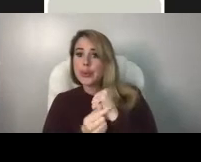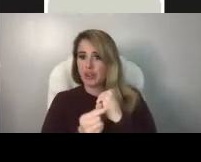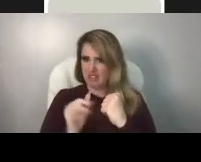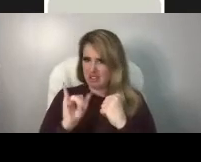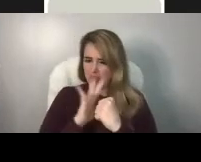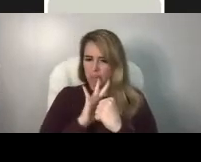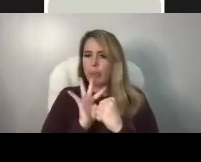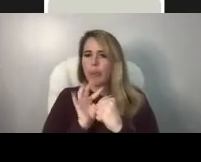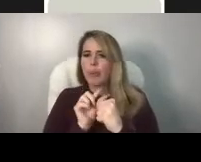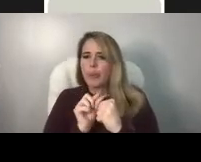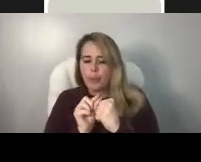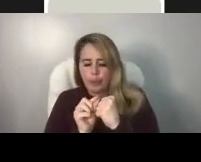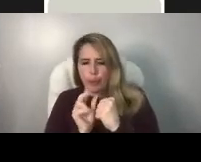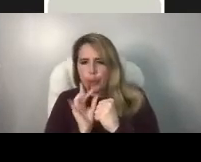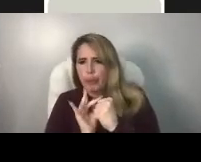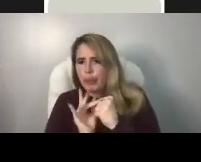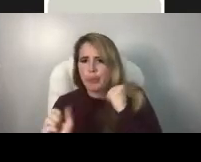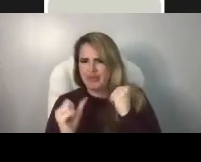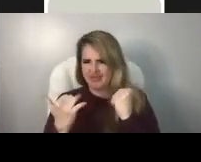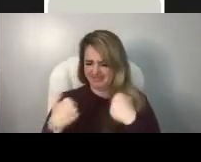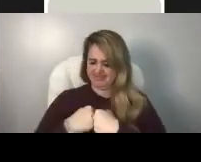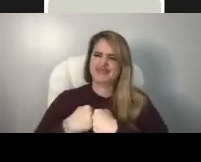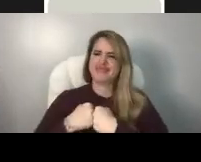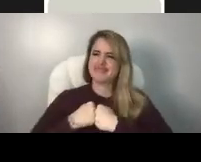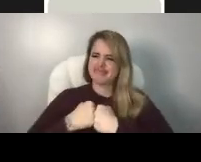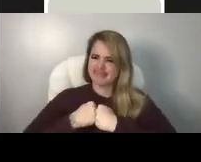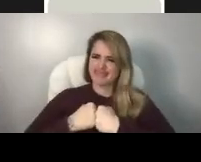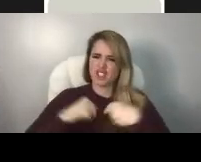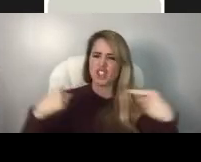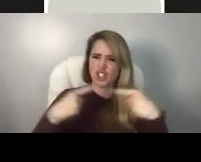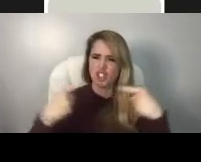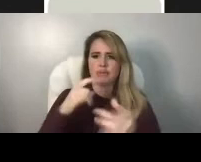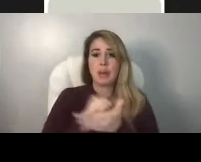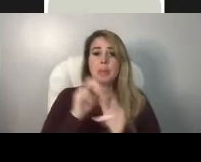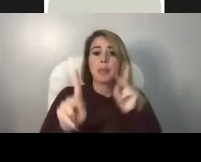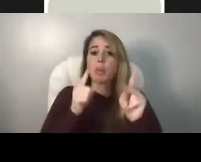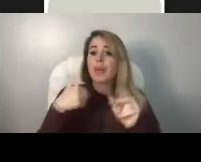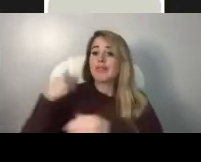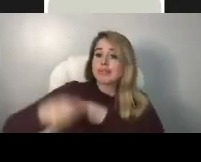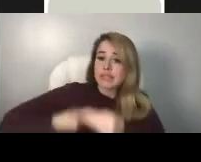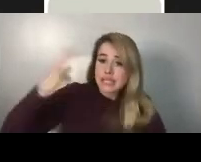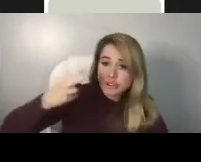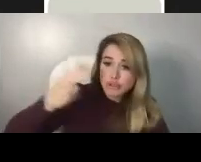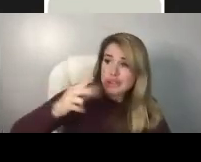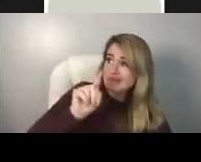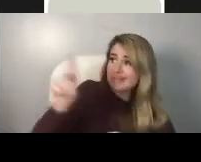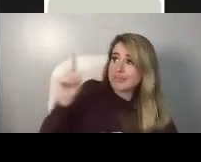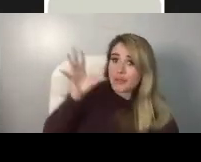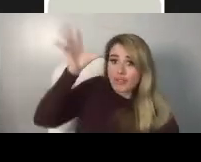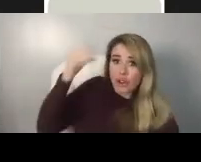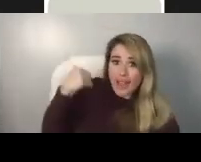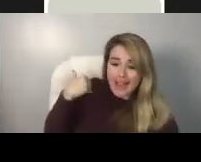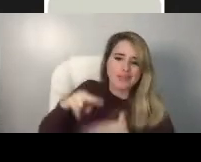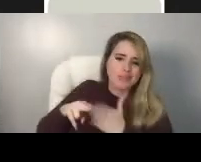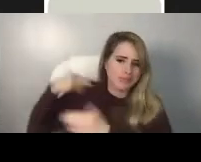it gets to the point where it wears out. People with a family history of arthritis are more likely to get arthritis. There are